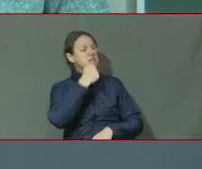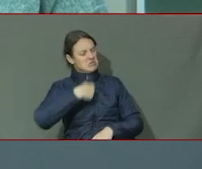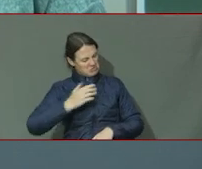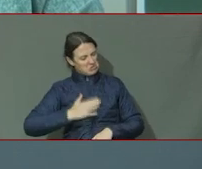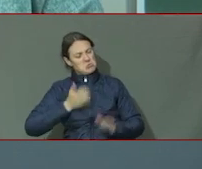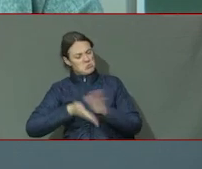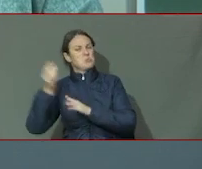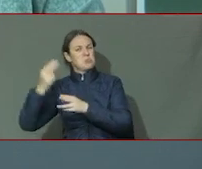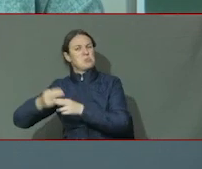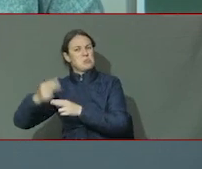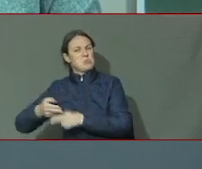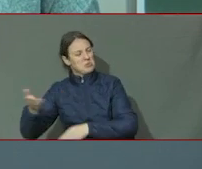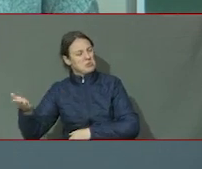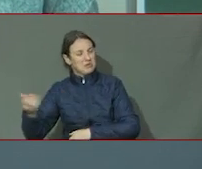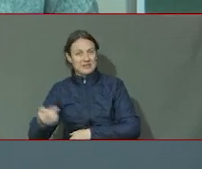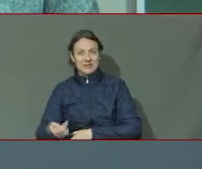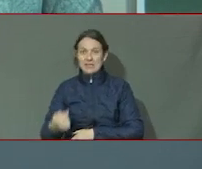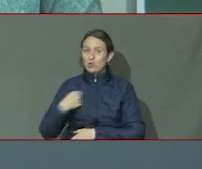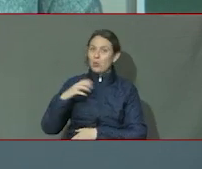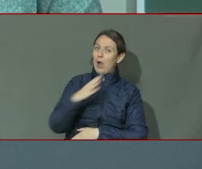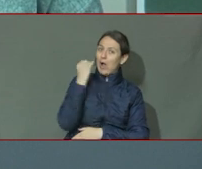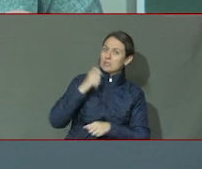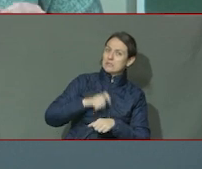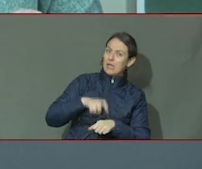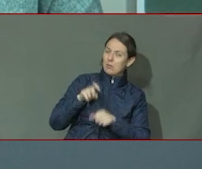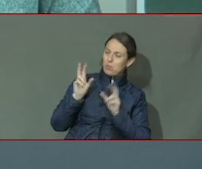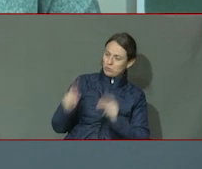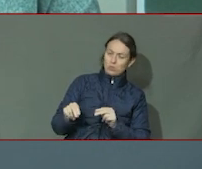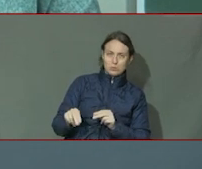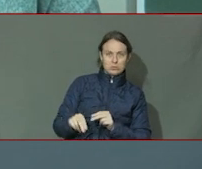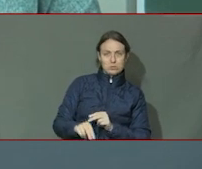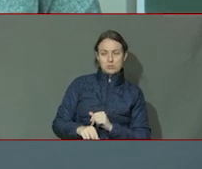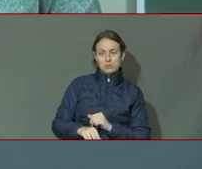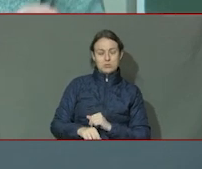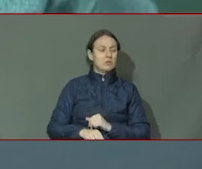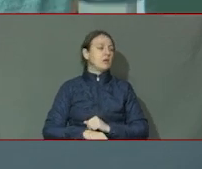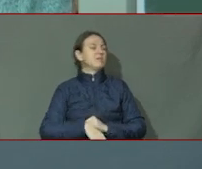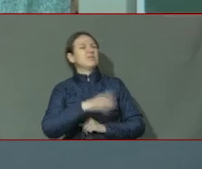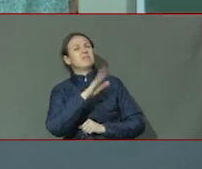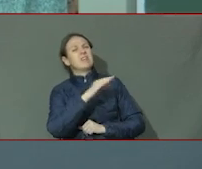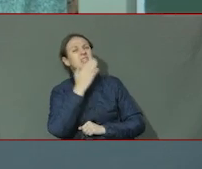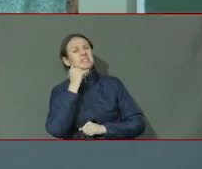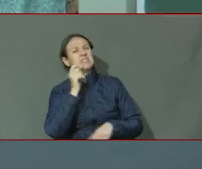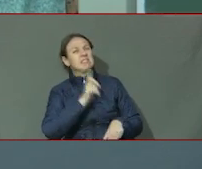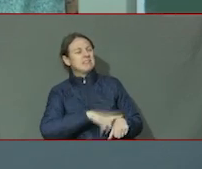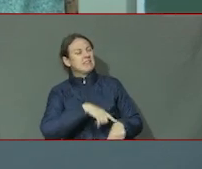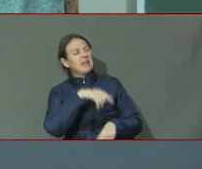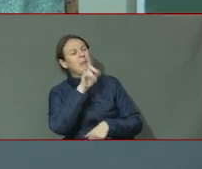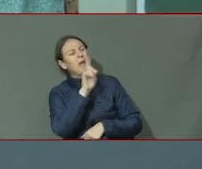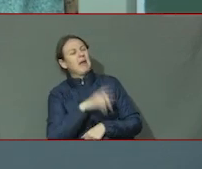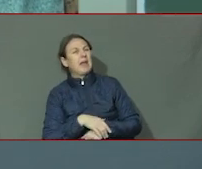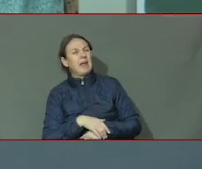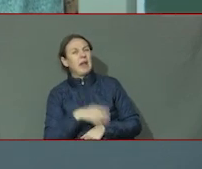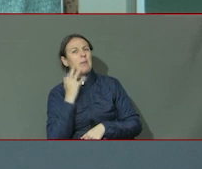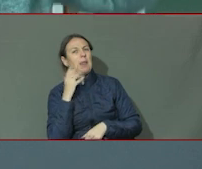please? Don't ask me how late is going to be the time for break. How long is the period? When